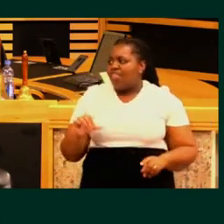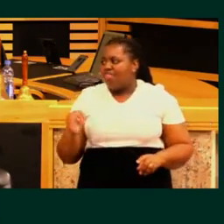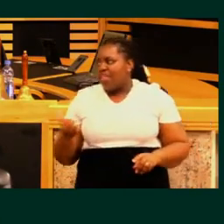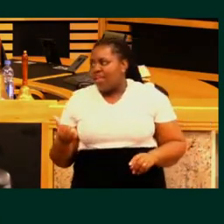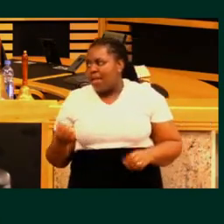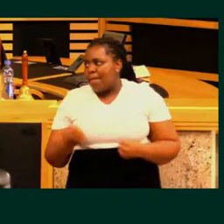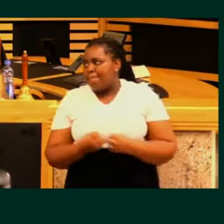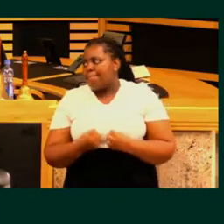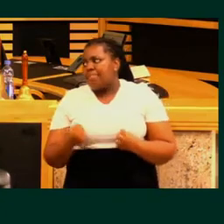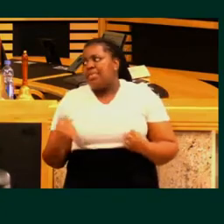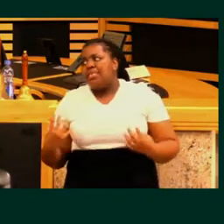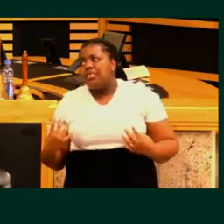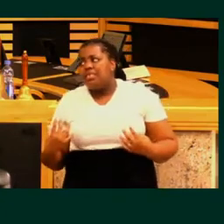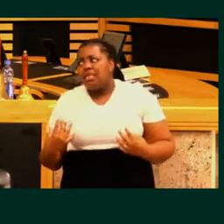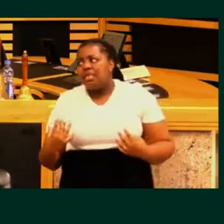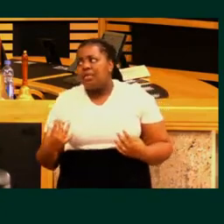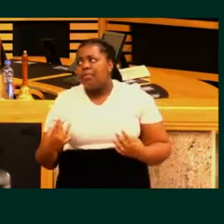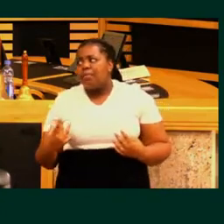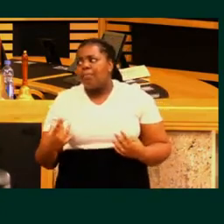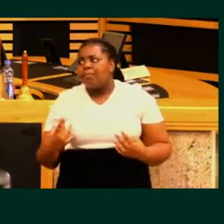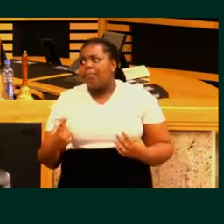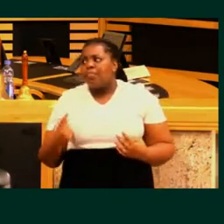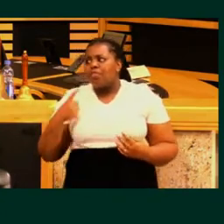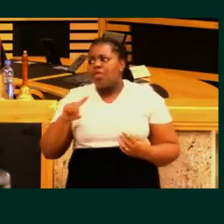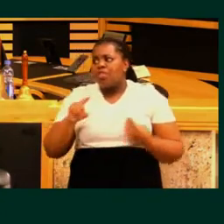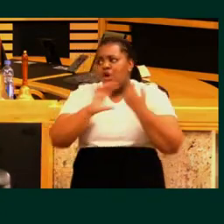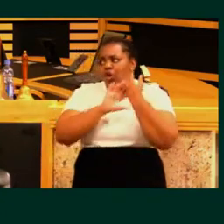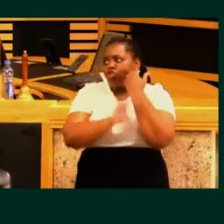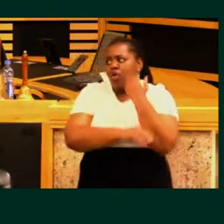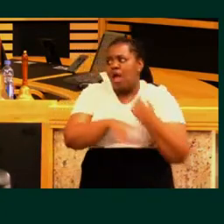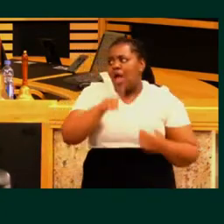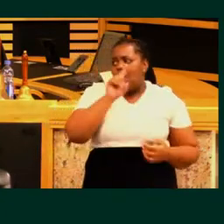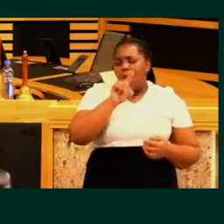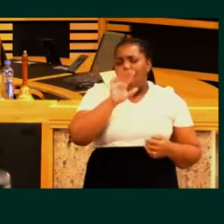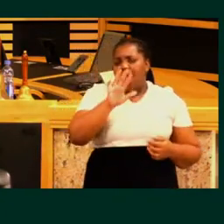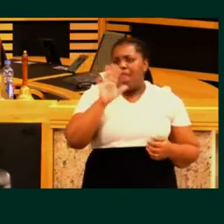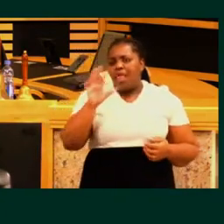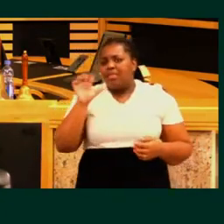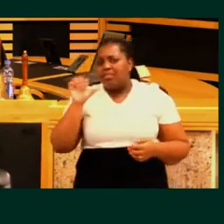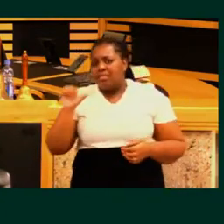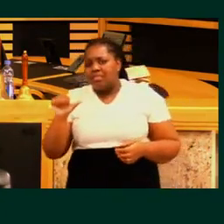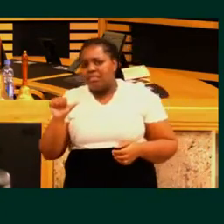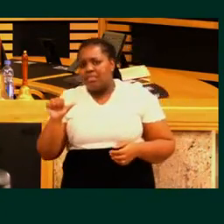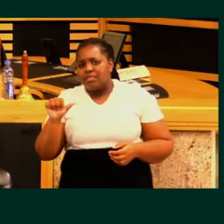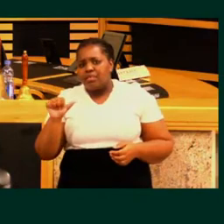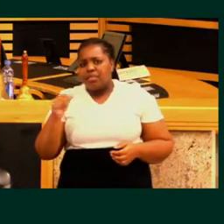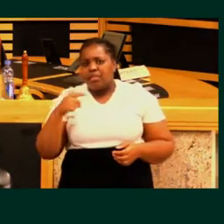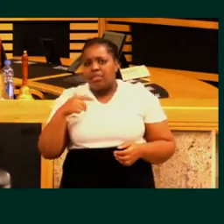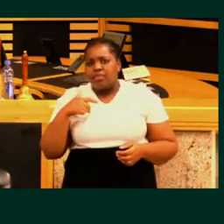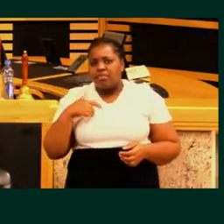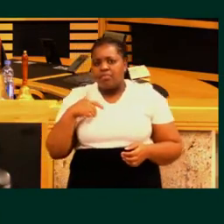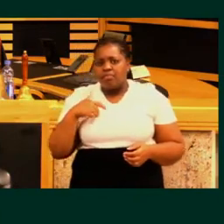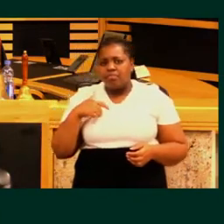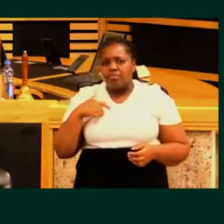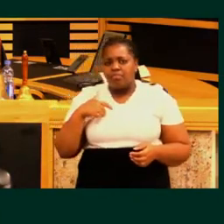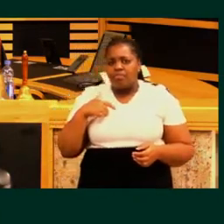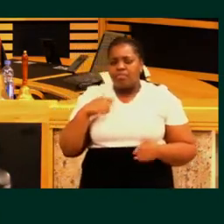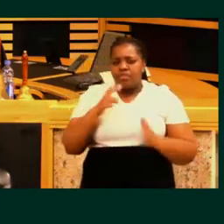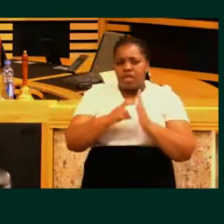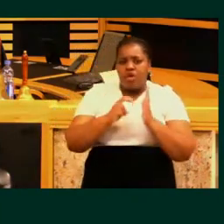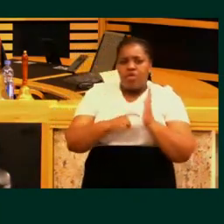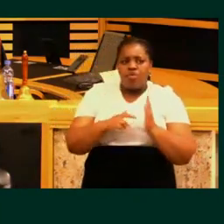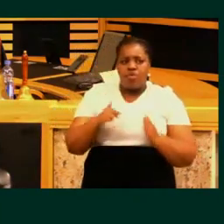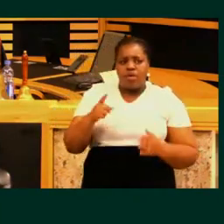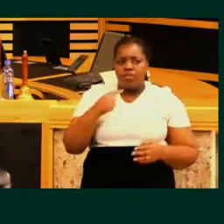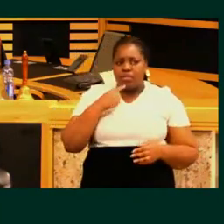many acts according to the Constitution 1996 we put section 9 section 12 the ruling party insisted